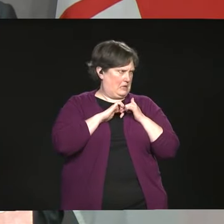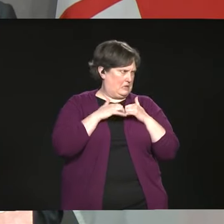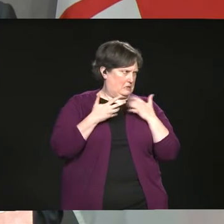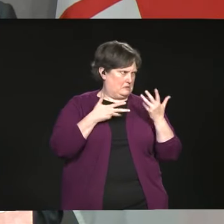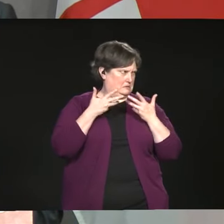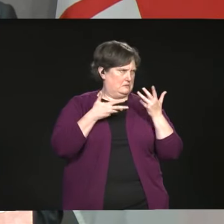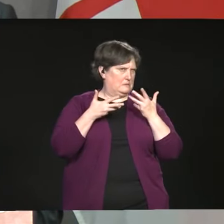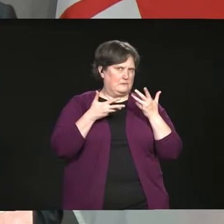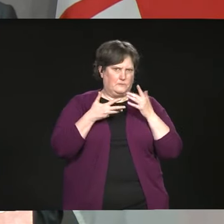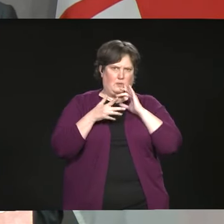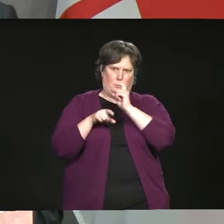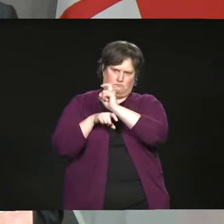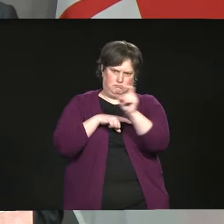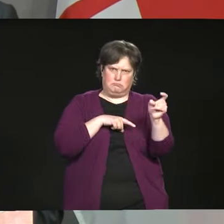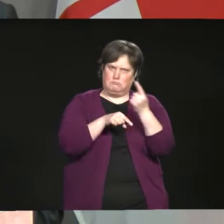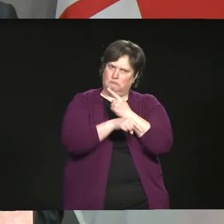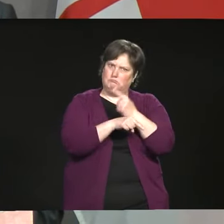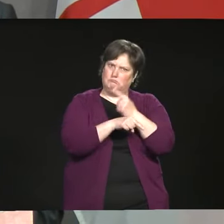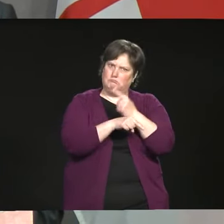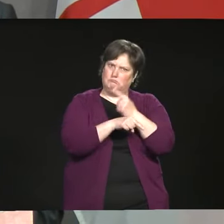in a rapid way to businesses facing challenges.